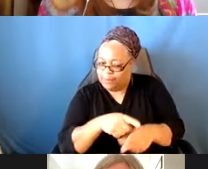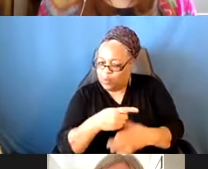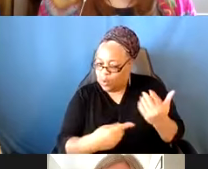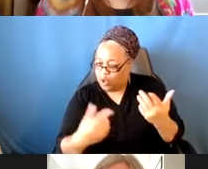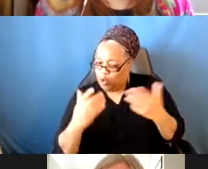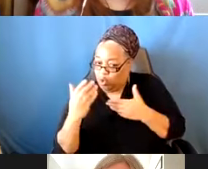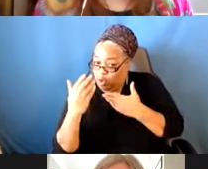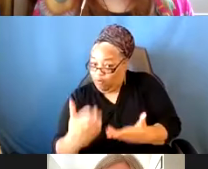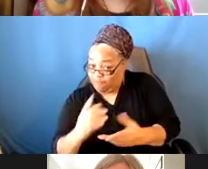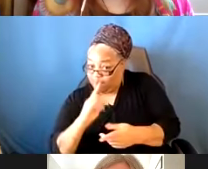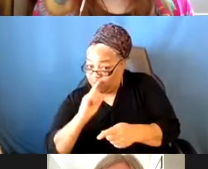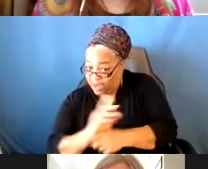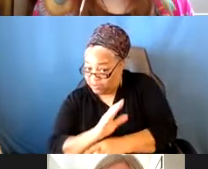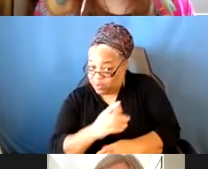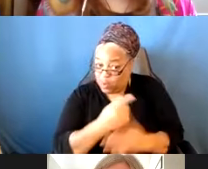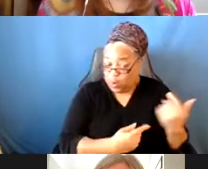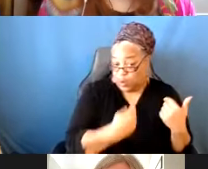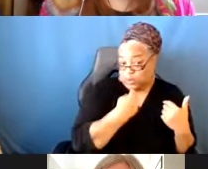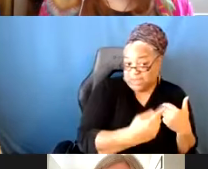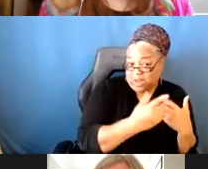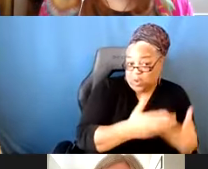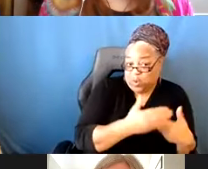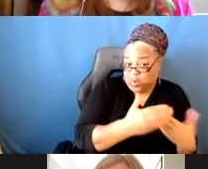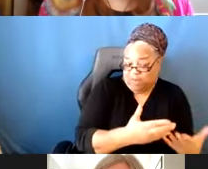these are great things to say to promote safety.